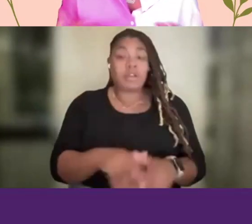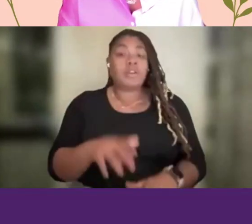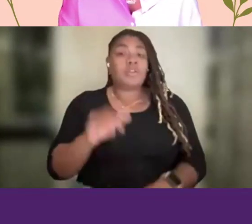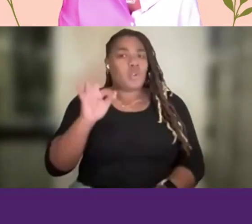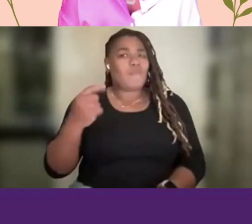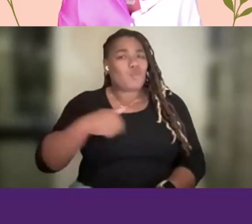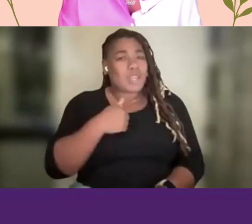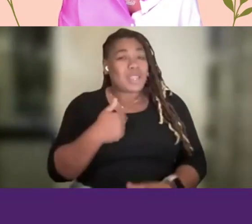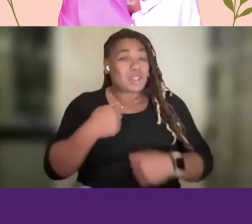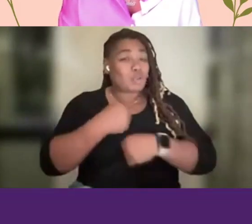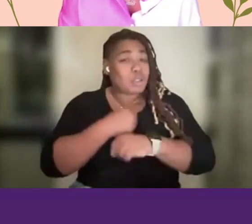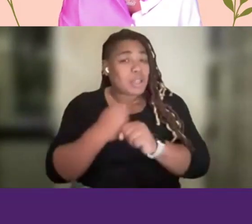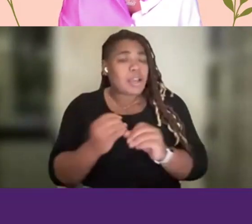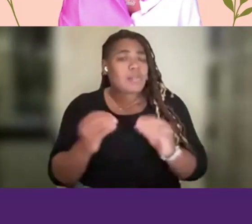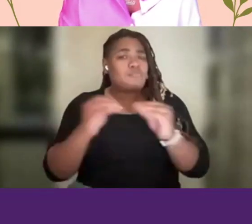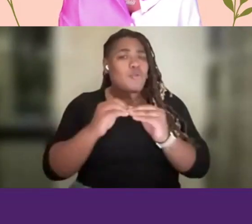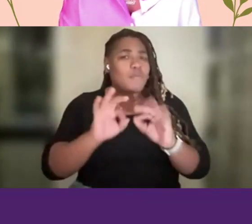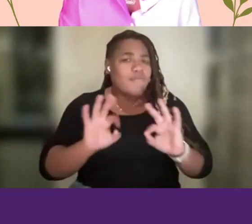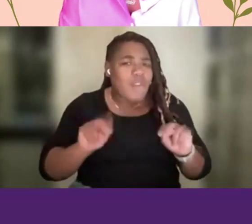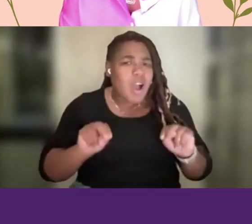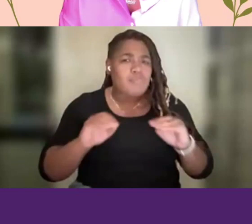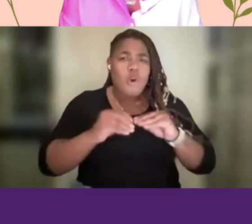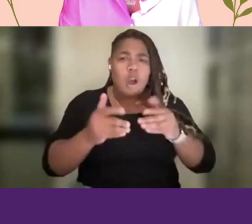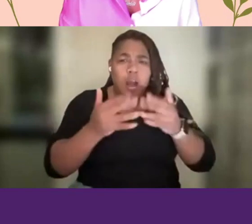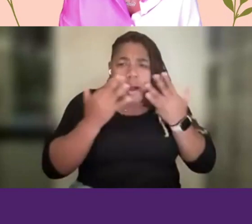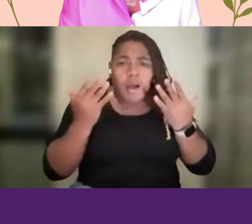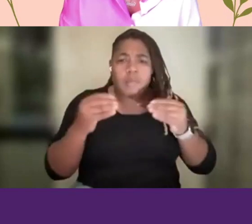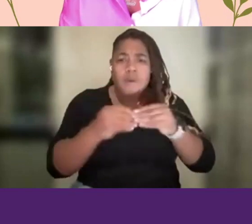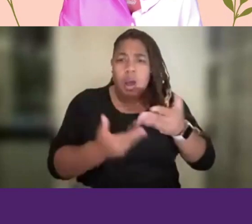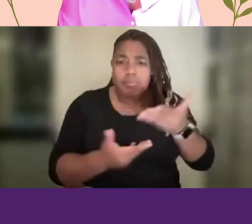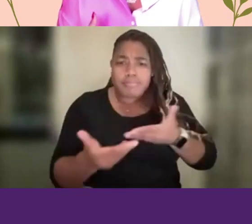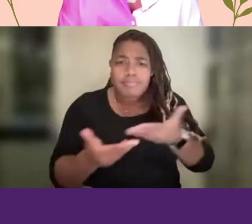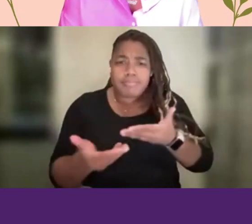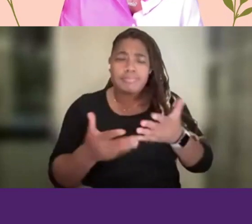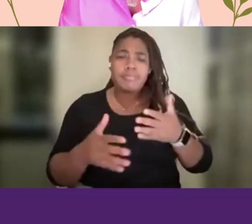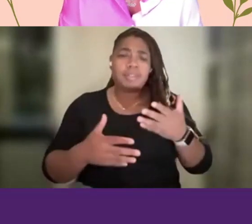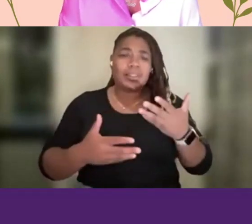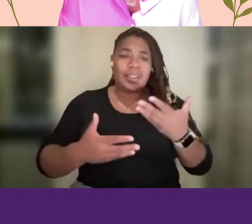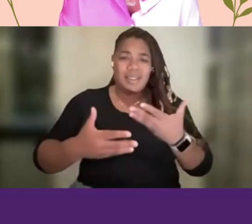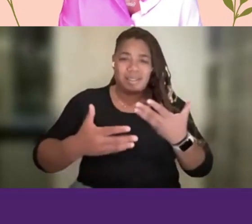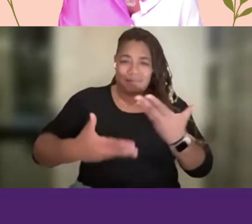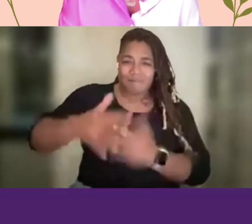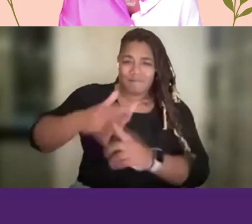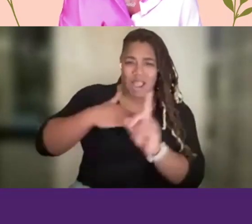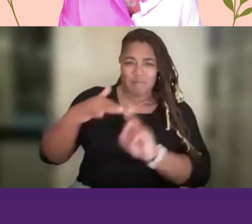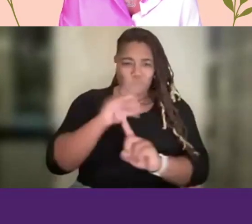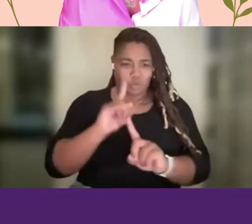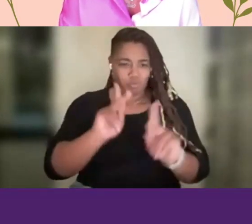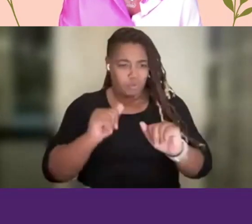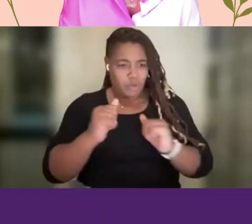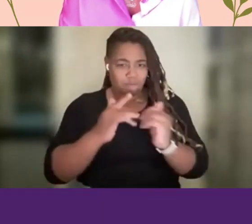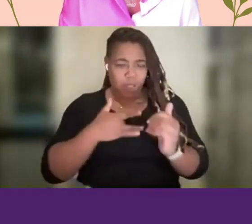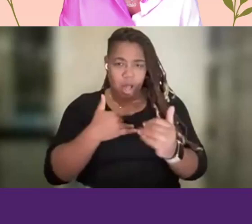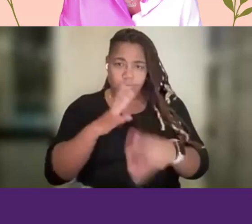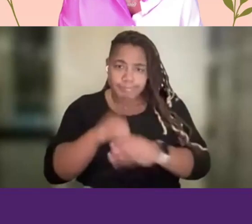fun, welcoming environments where people feel engaged and empowered and comfortable talking about their health and asking